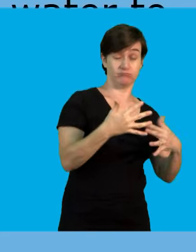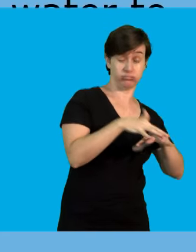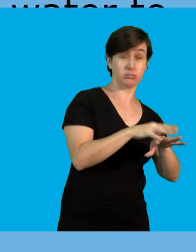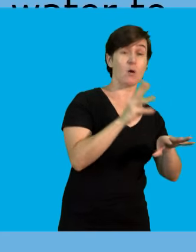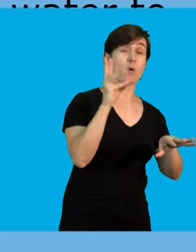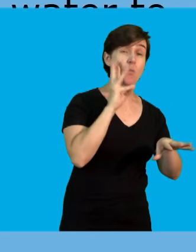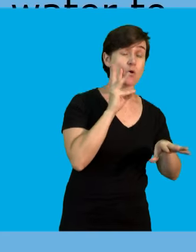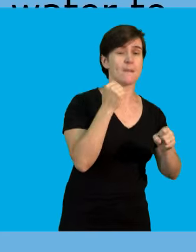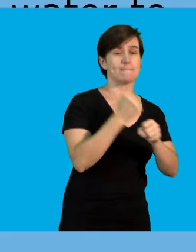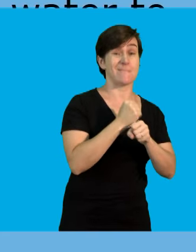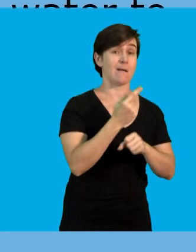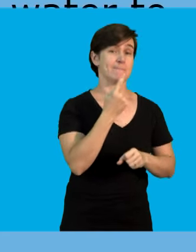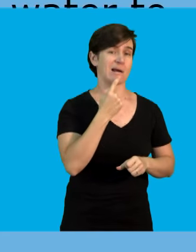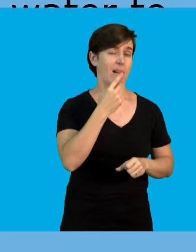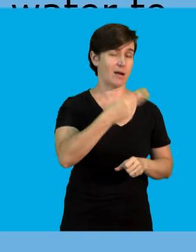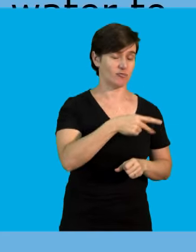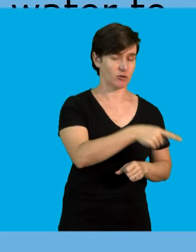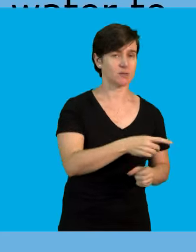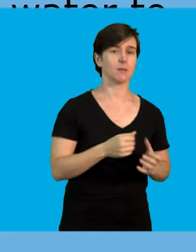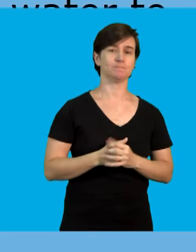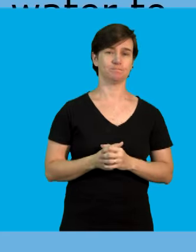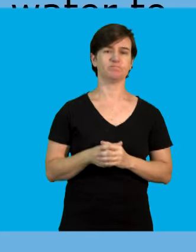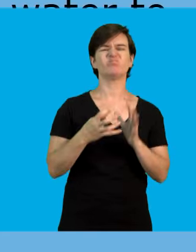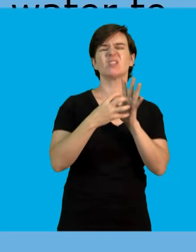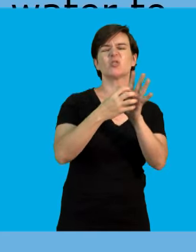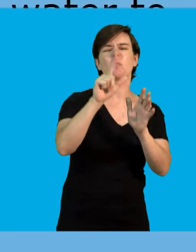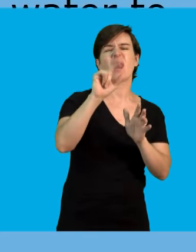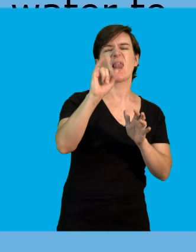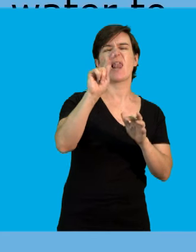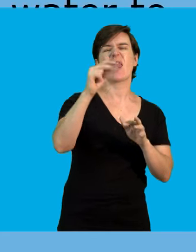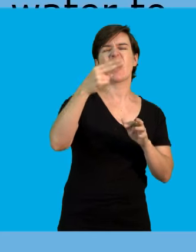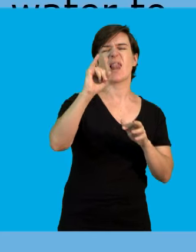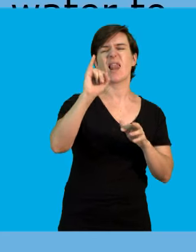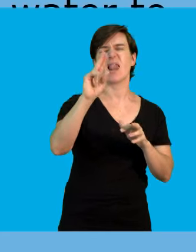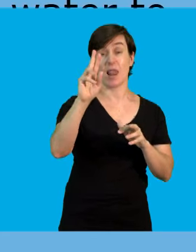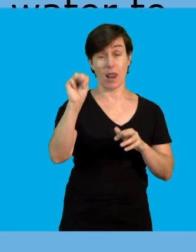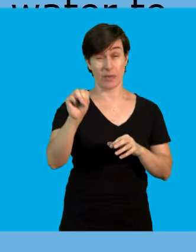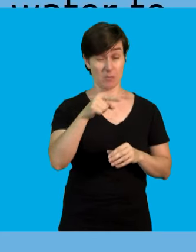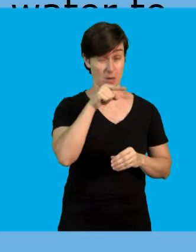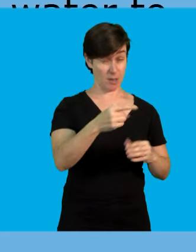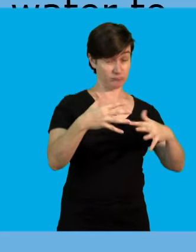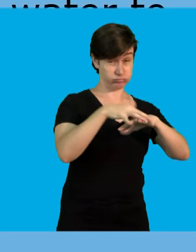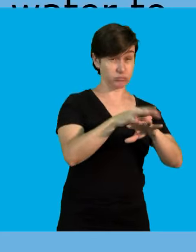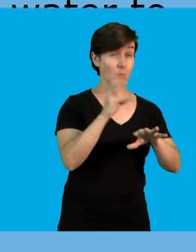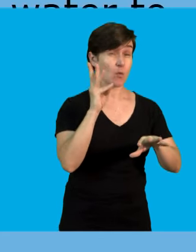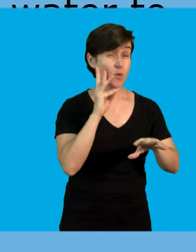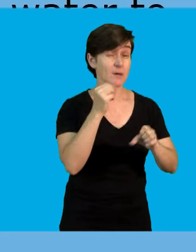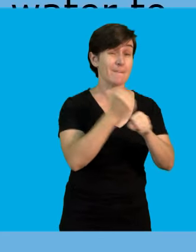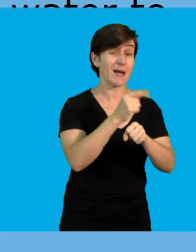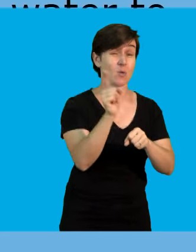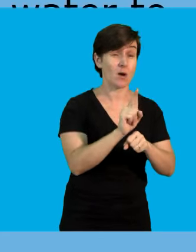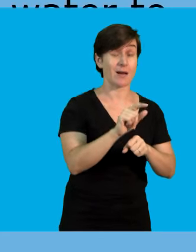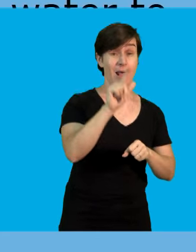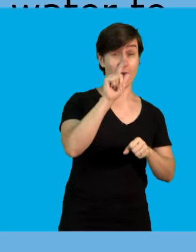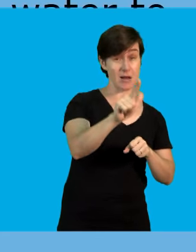water to form our metal hydroxide. So we can take, for an example, a lithium. So when lithium reacts with water, it